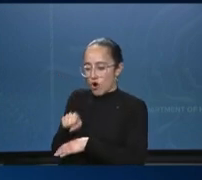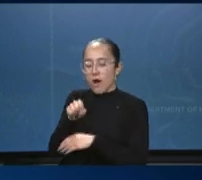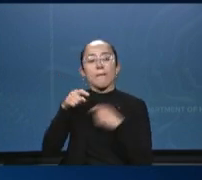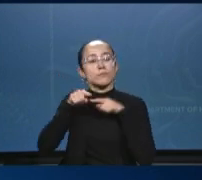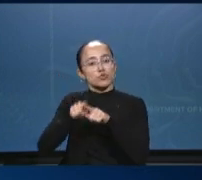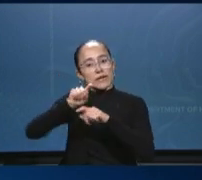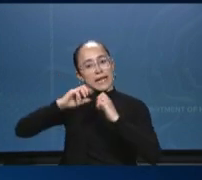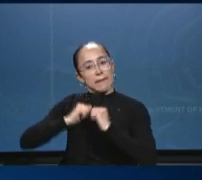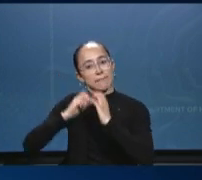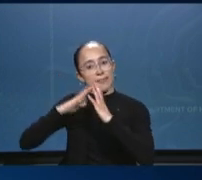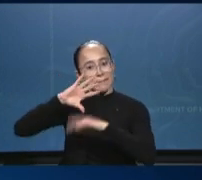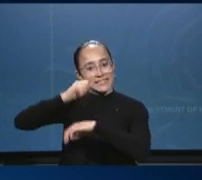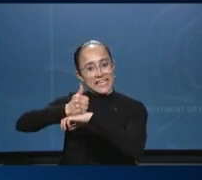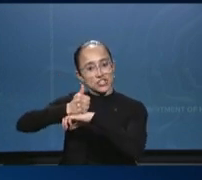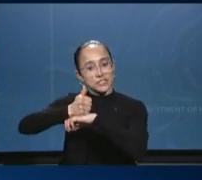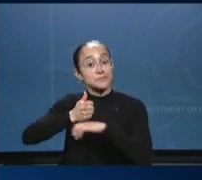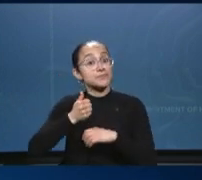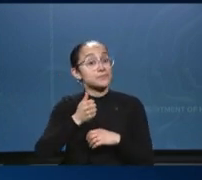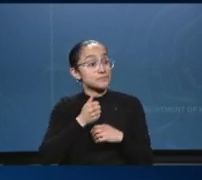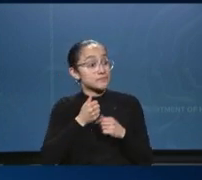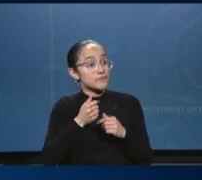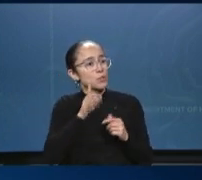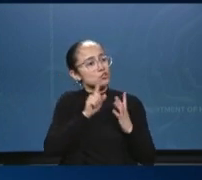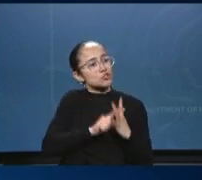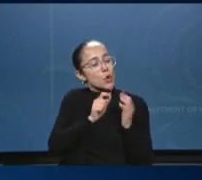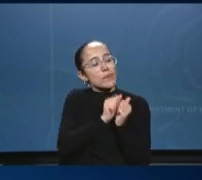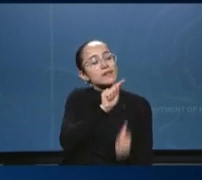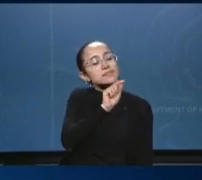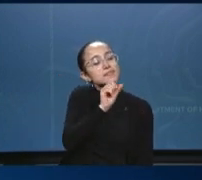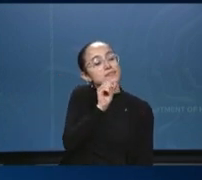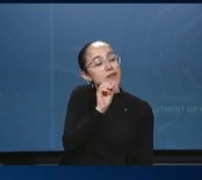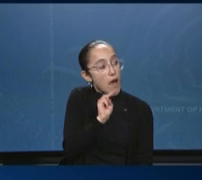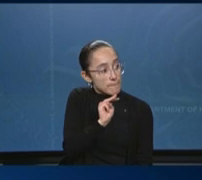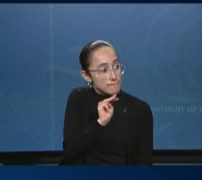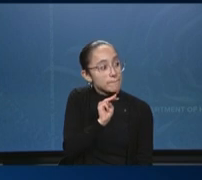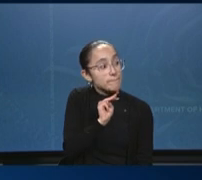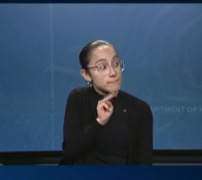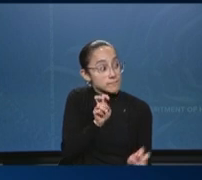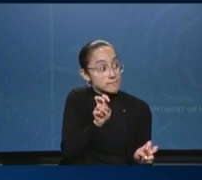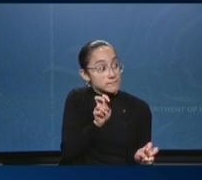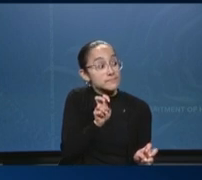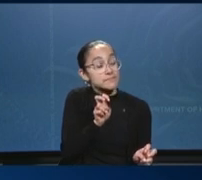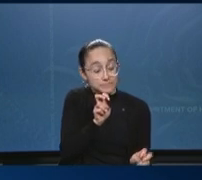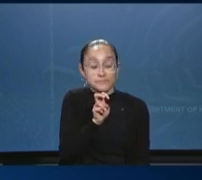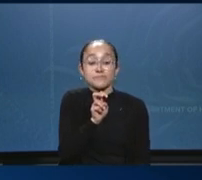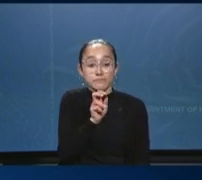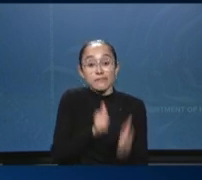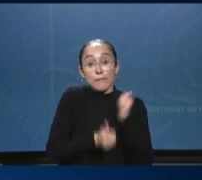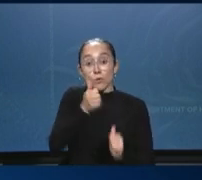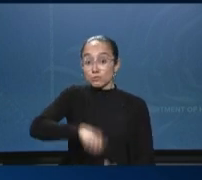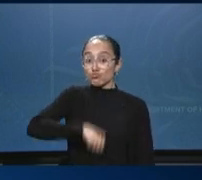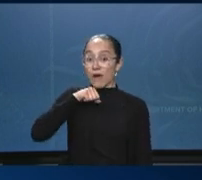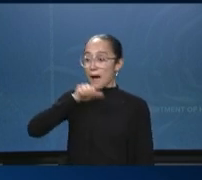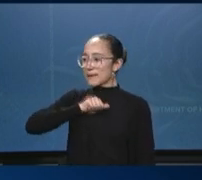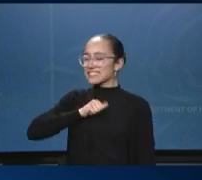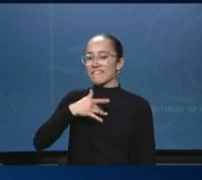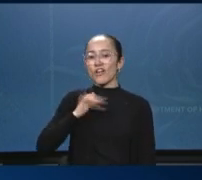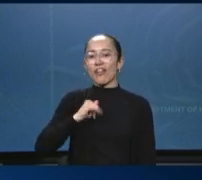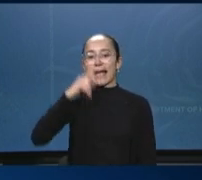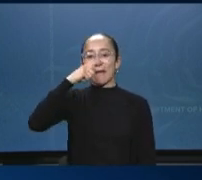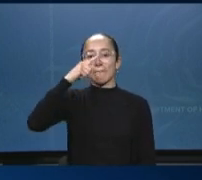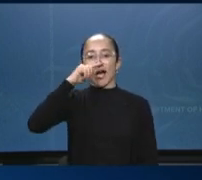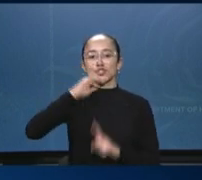implementation? Let's go ahead and start backwards with Tom. So most proud of, so for me, I feel a little bit like an imposter up